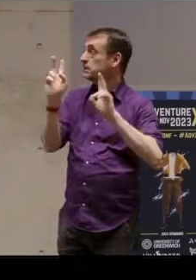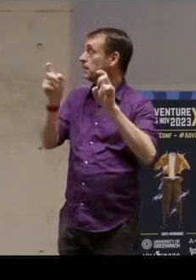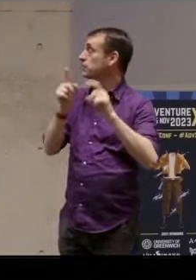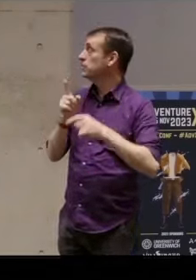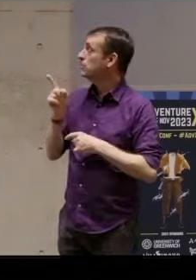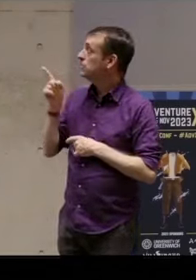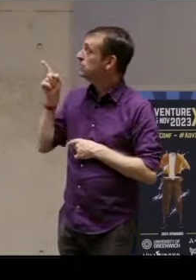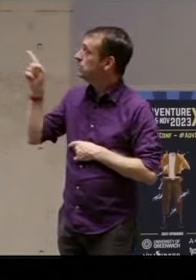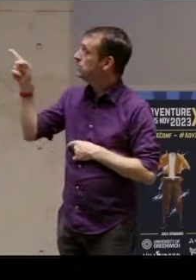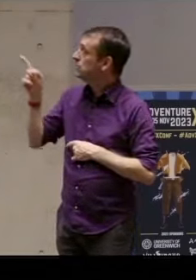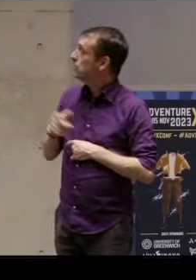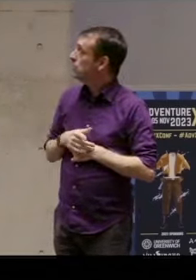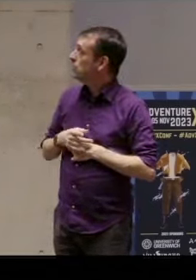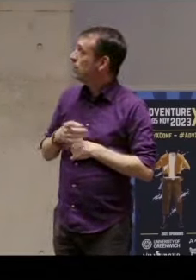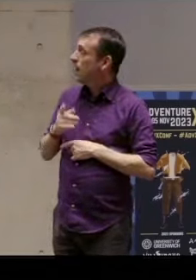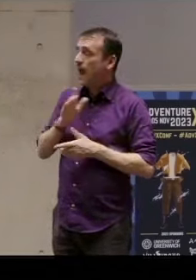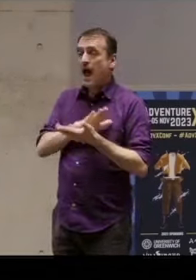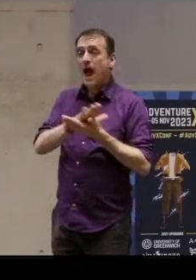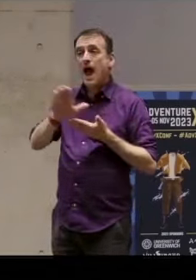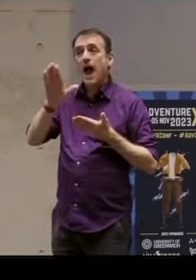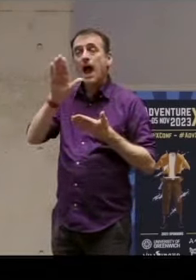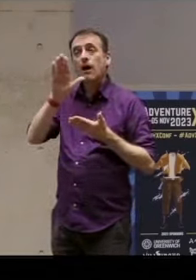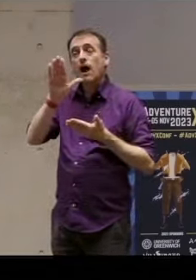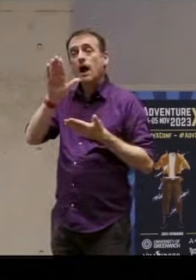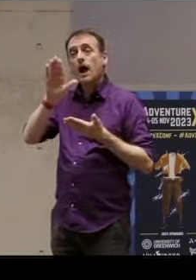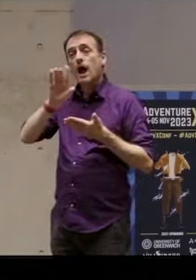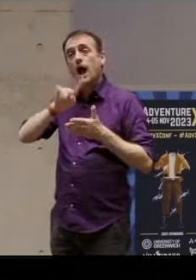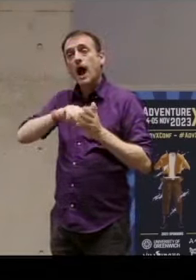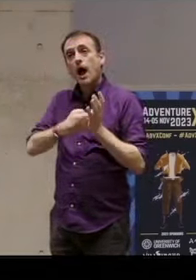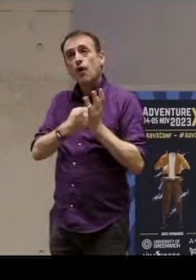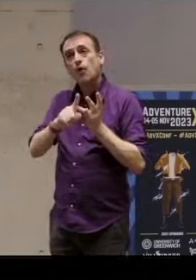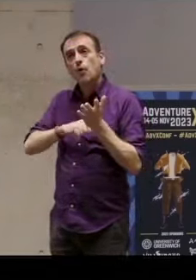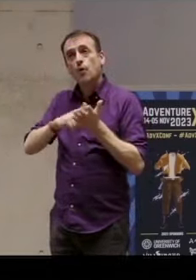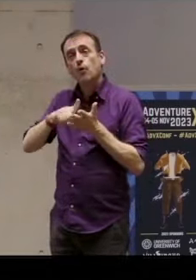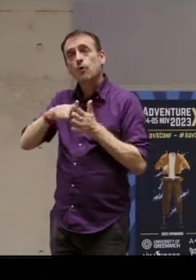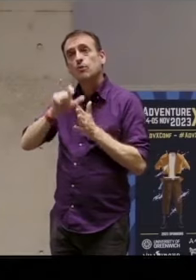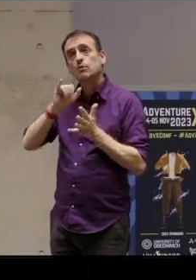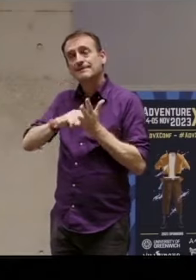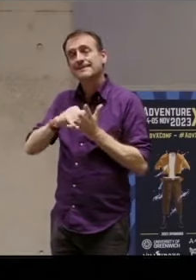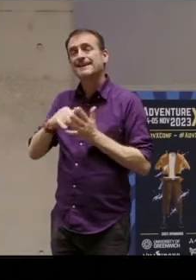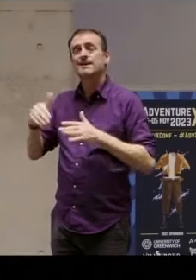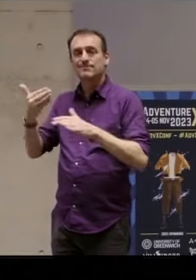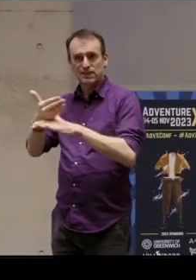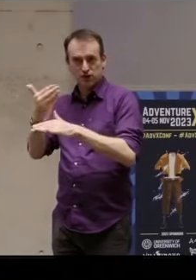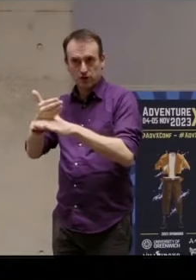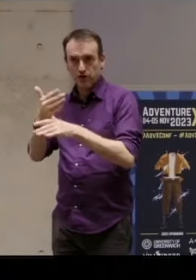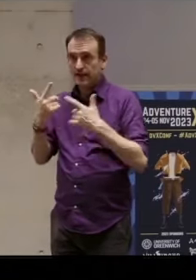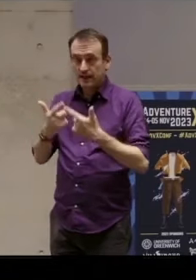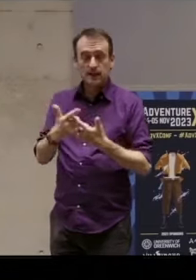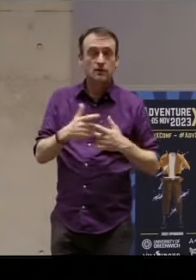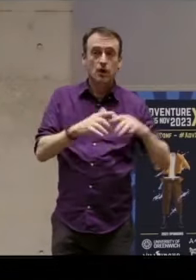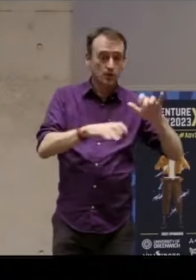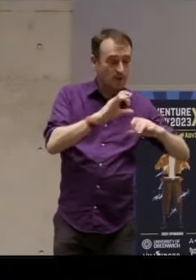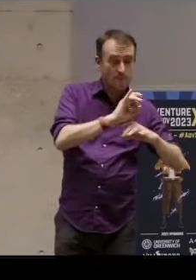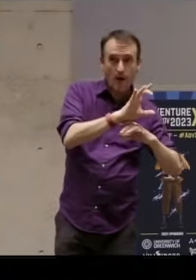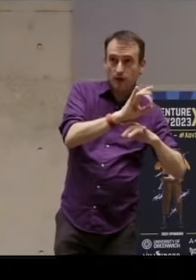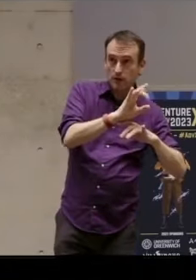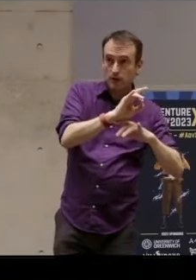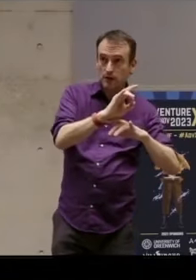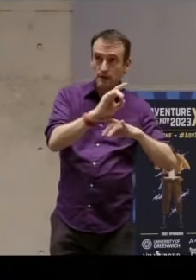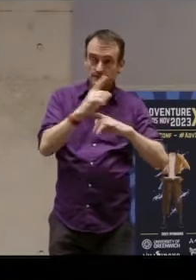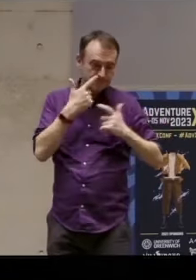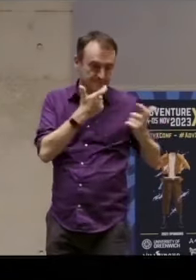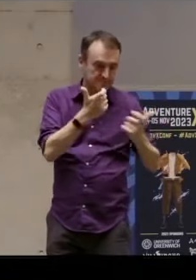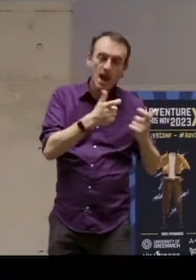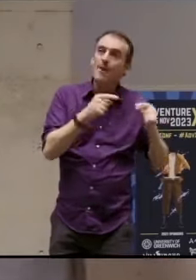is trying to hunt down a computer virus in a synthetic environment. It seems many years before Cyberpunk,